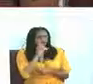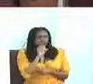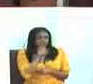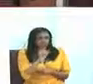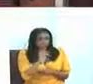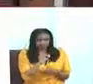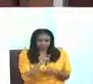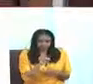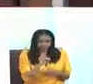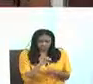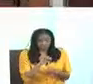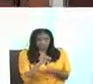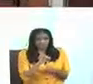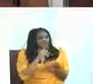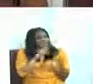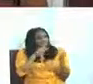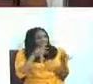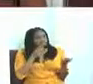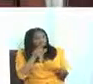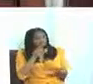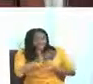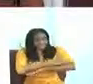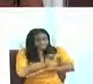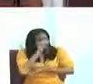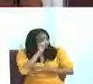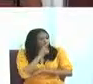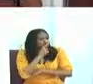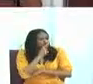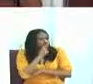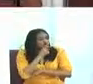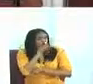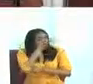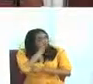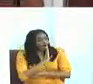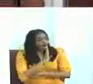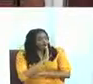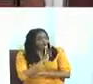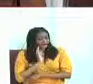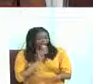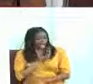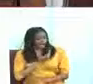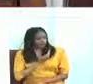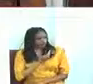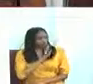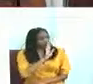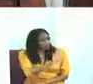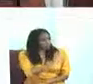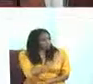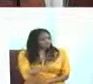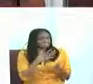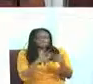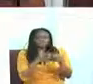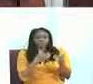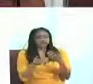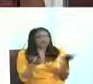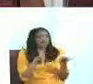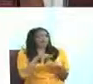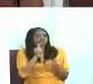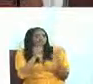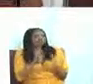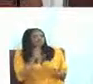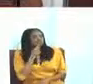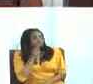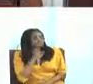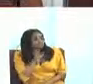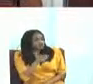table. It's God's table, and it's our table, and it's your table. No matter what you've been told before, you